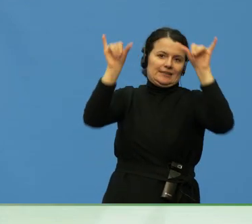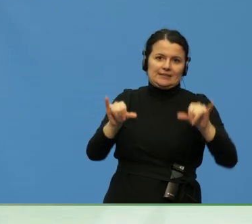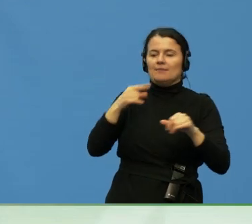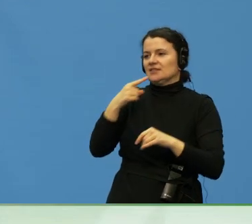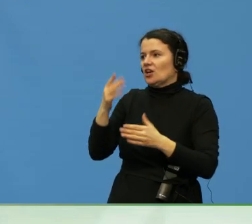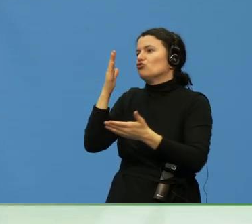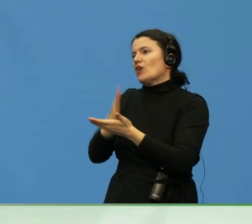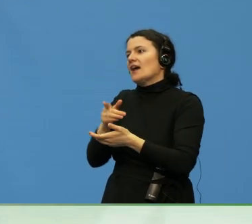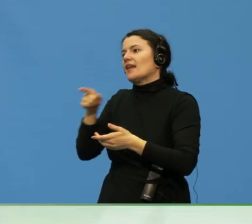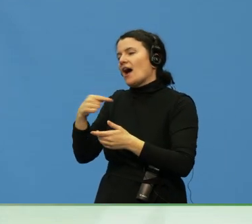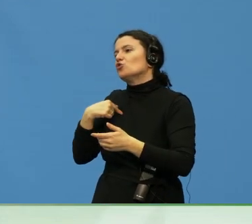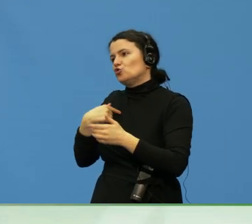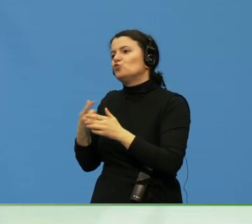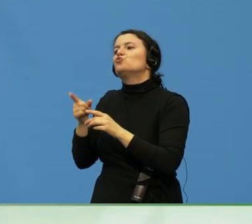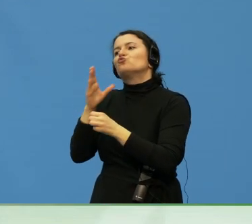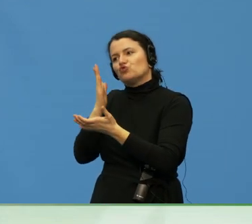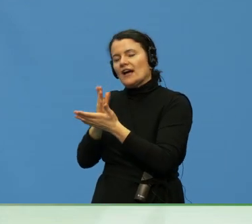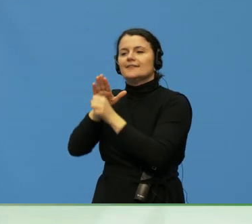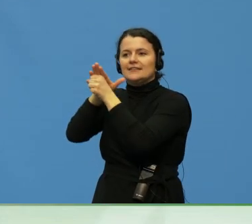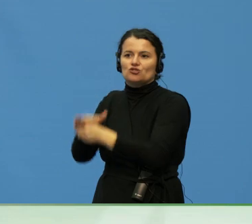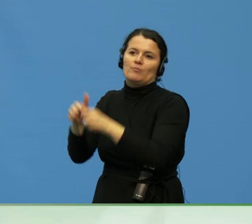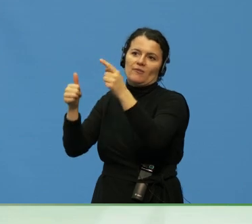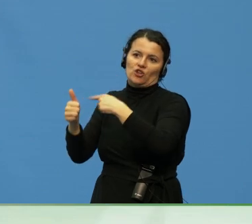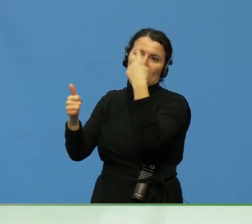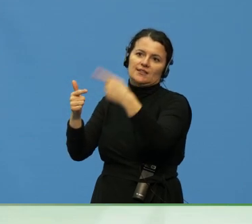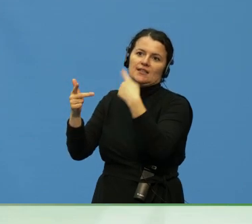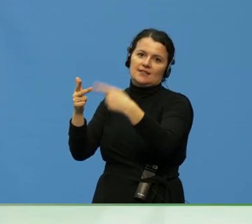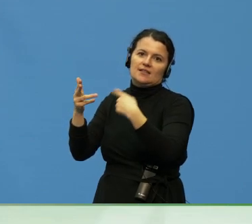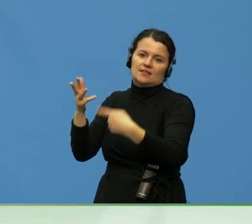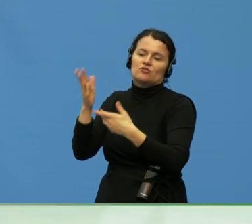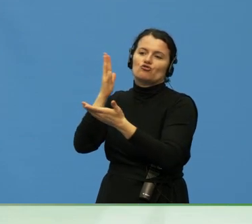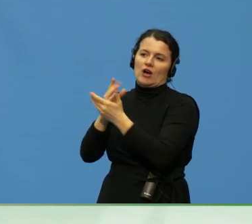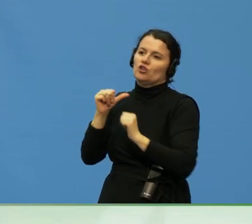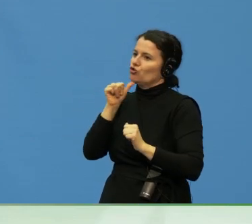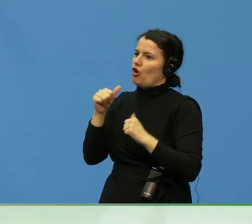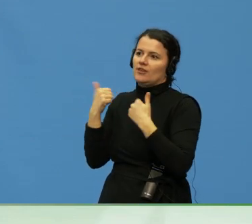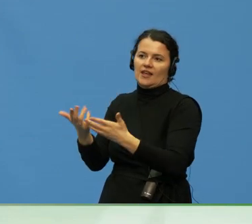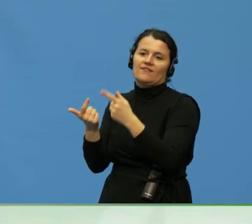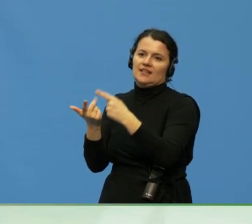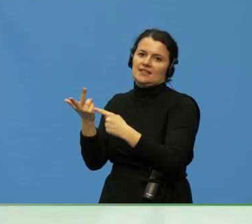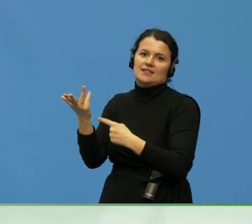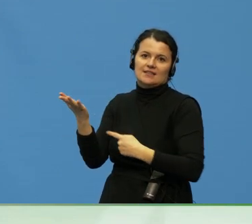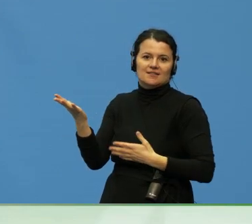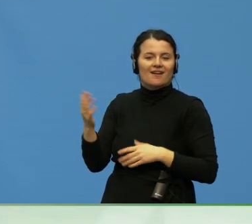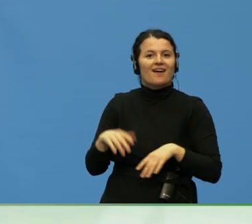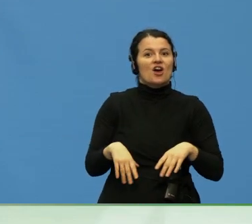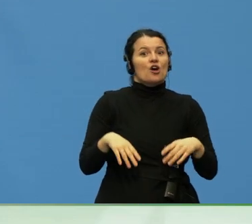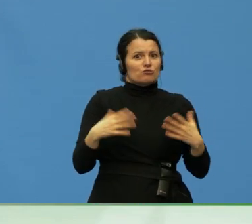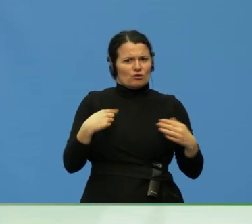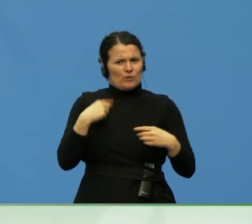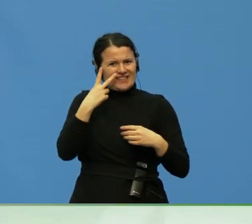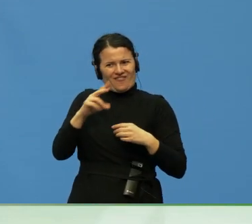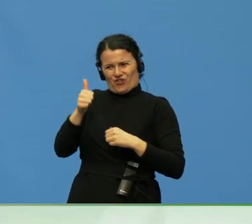your disability or other protected ground. And what happened in Canada as a result of that